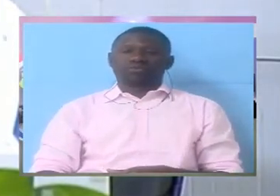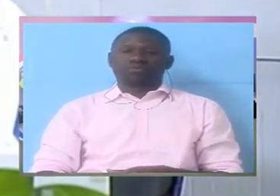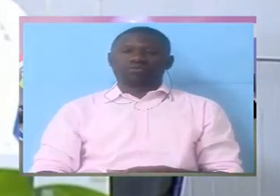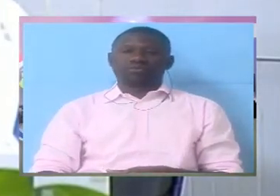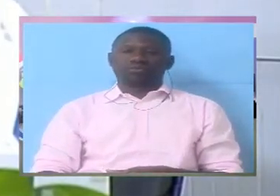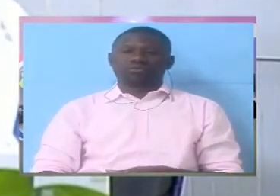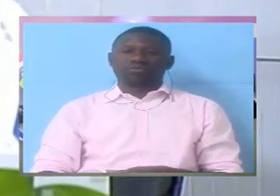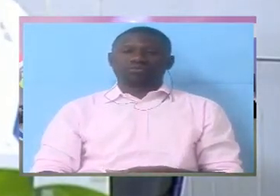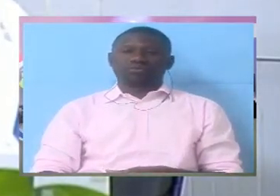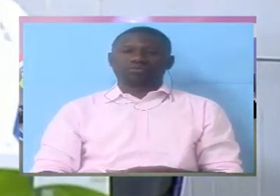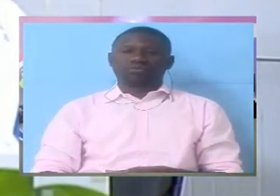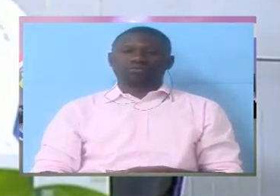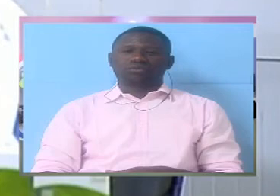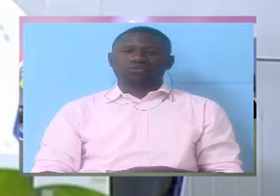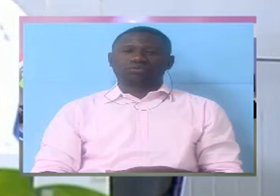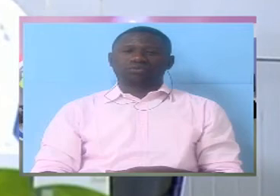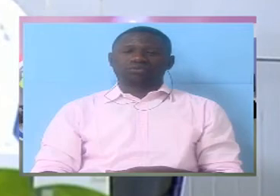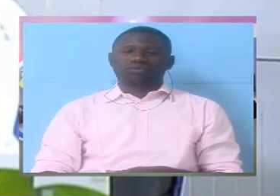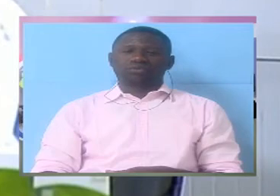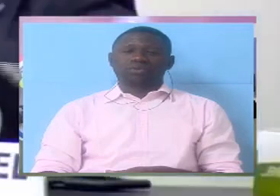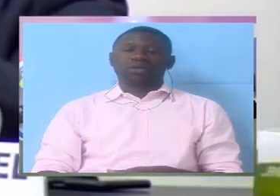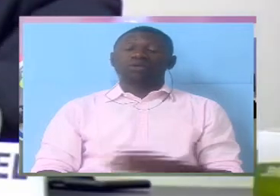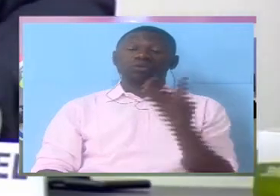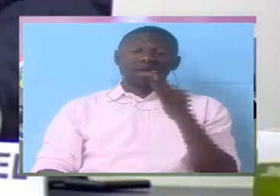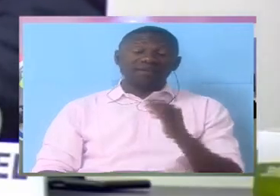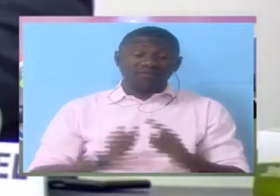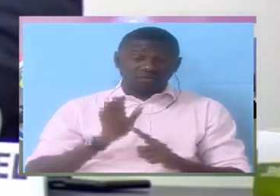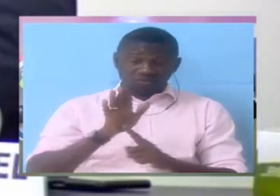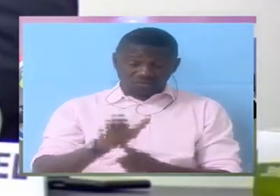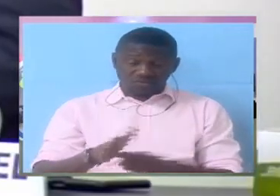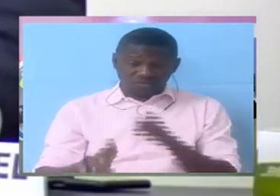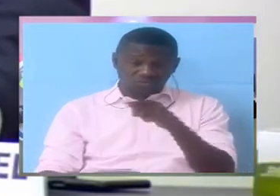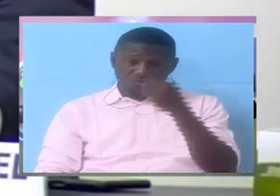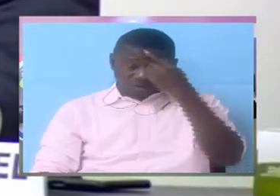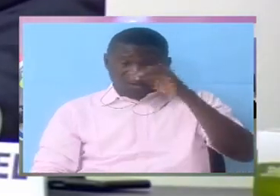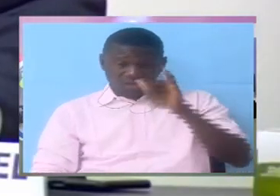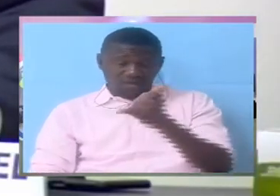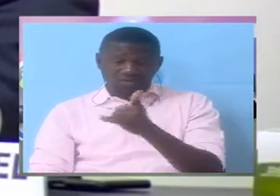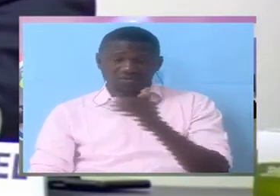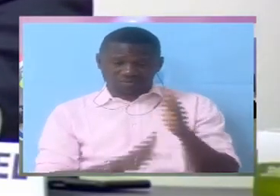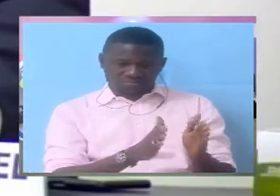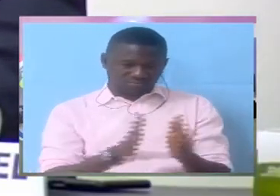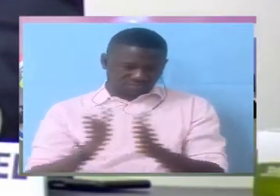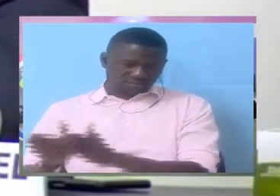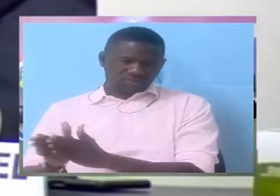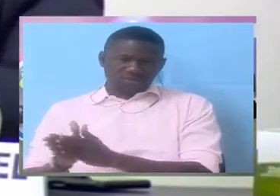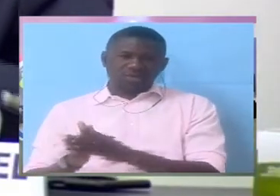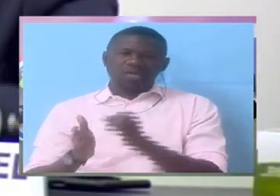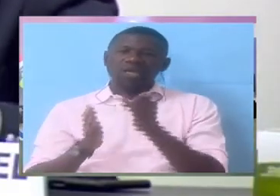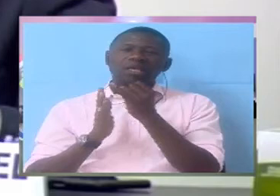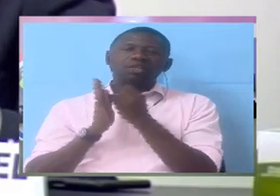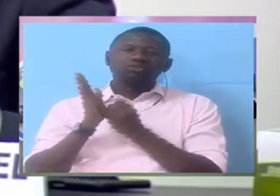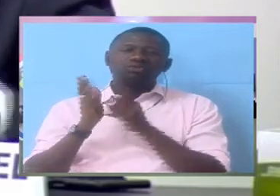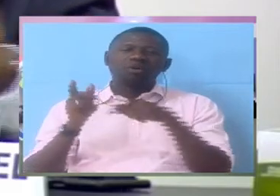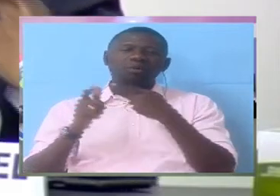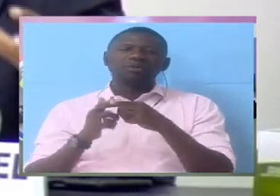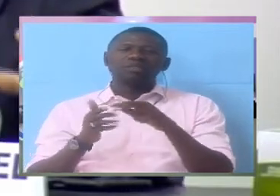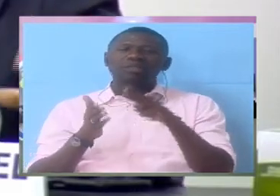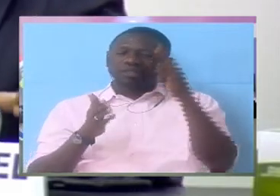ndelbesiri njan tonya nyiningolekang. So if you agree, we put that issue aside, the issue of the reasons for your dismissal.